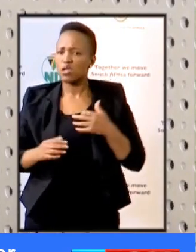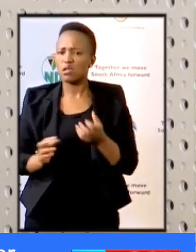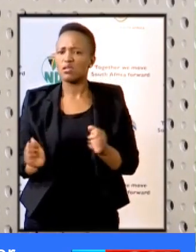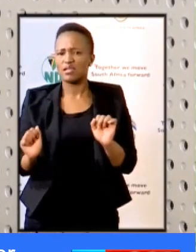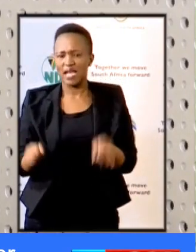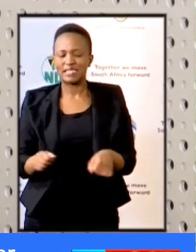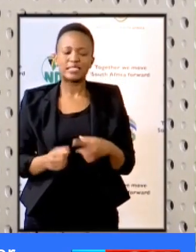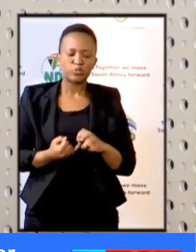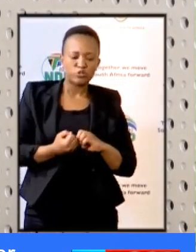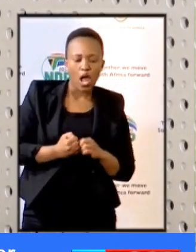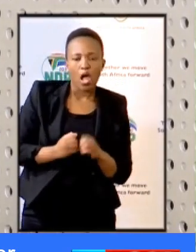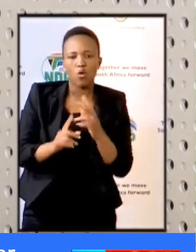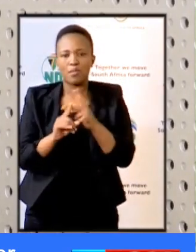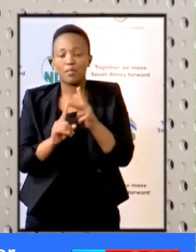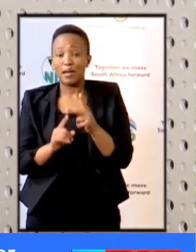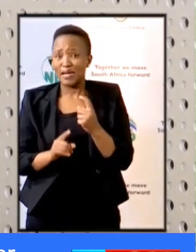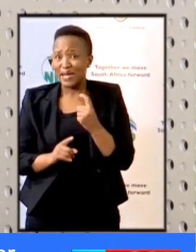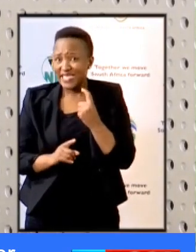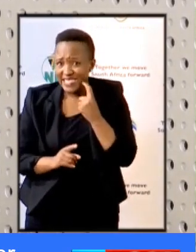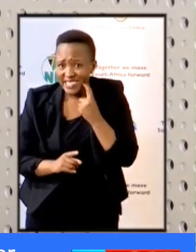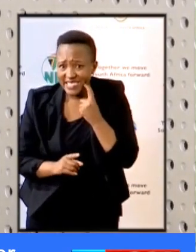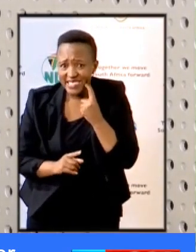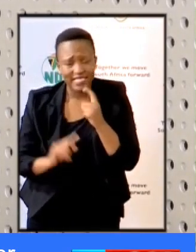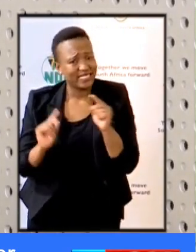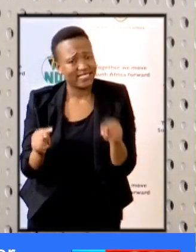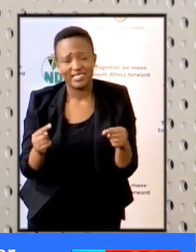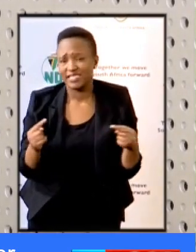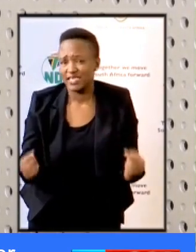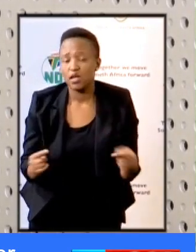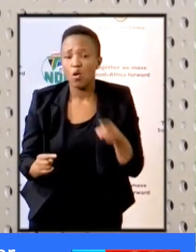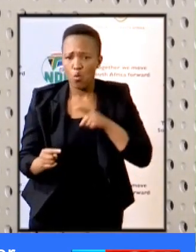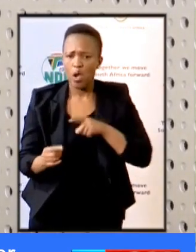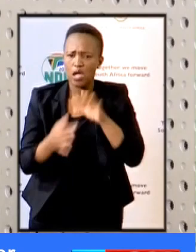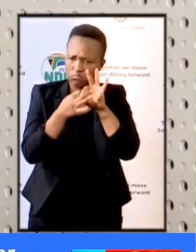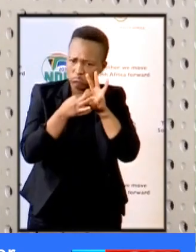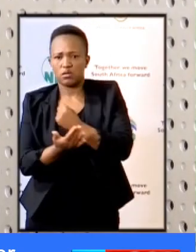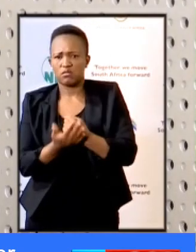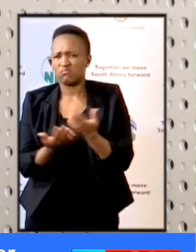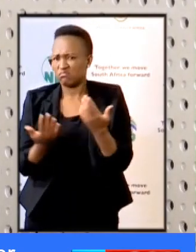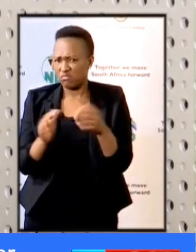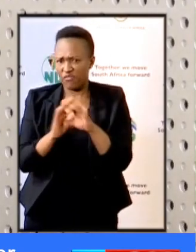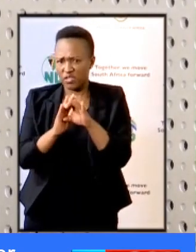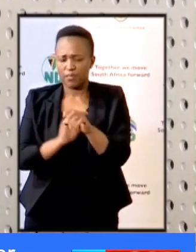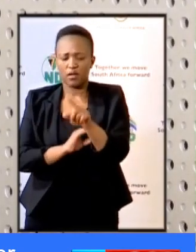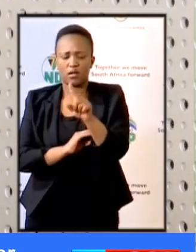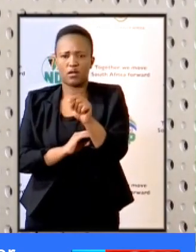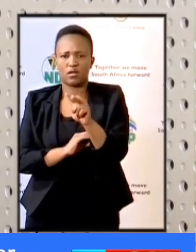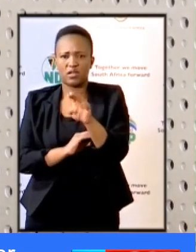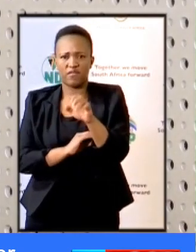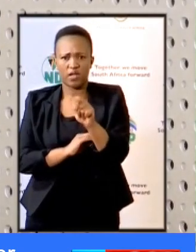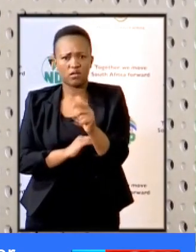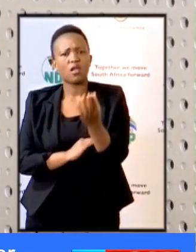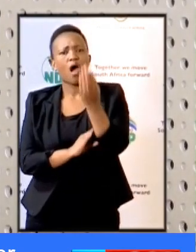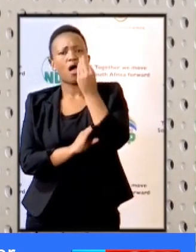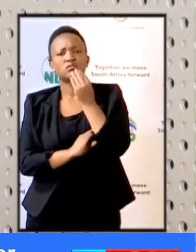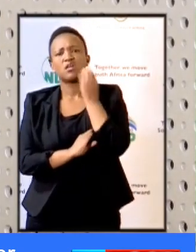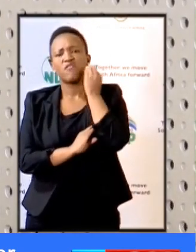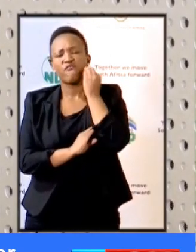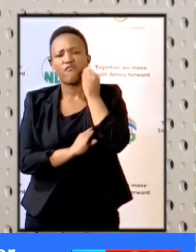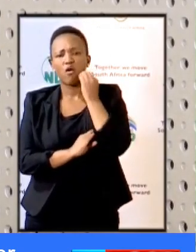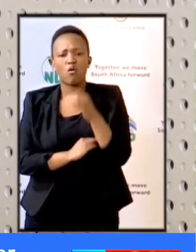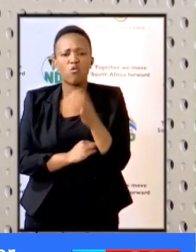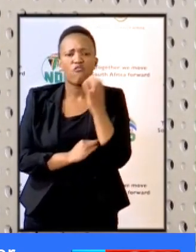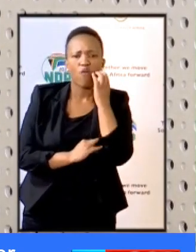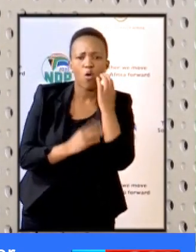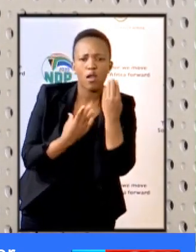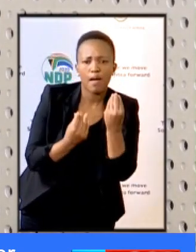to be easy. It's going to be tough, but we are determined because we don't know college or university. You get asked your details, including your phone. All